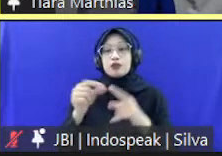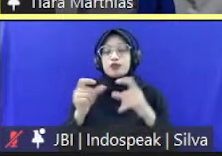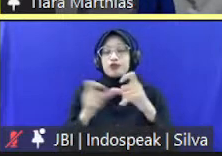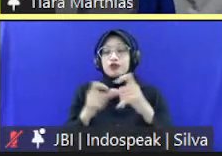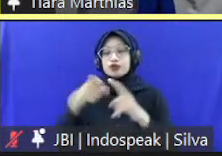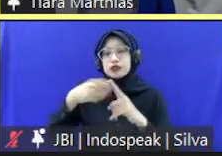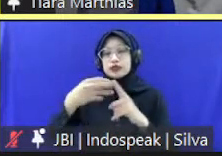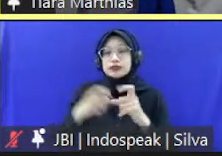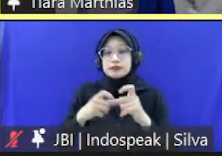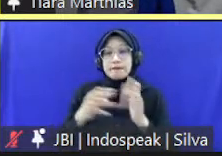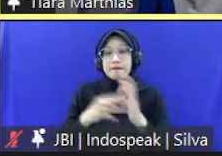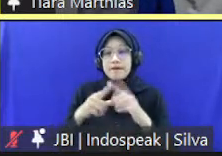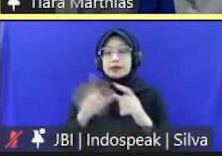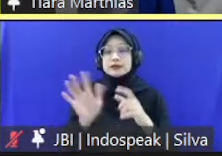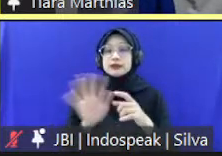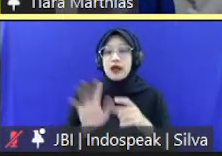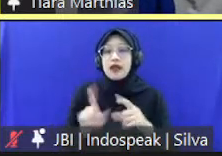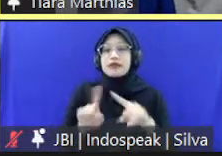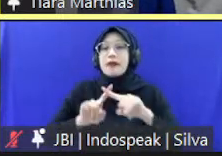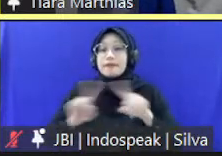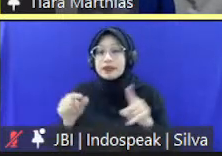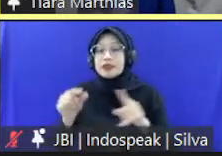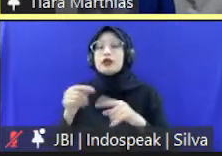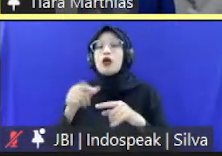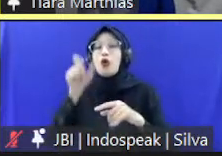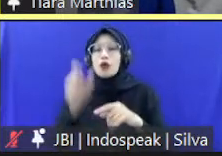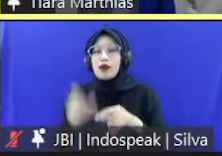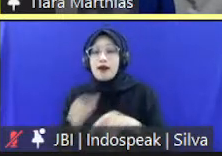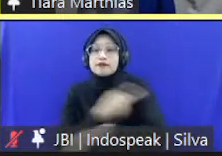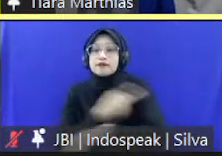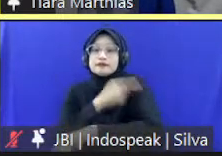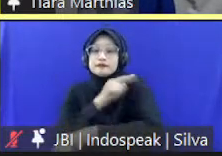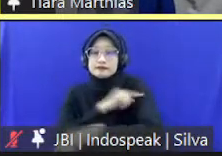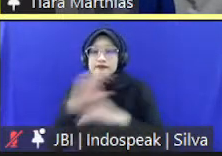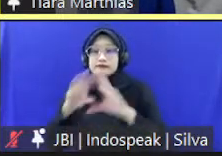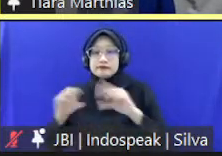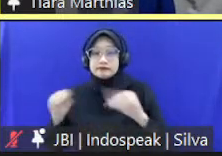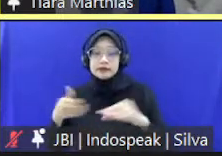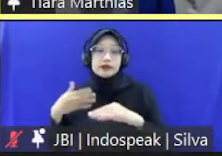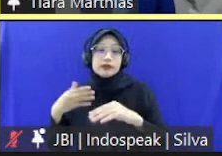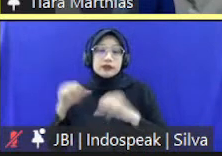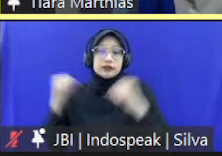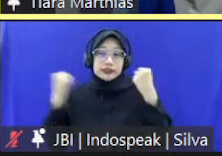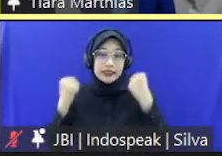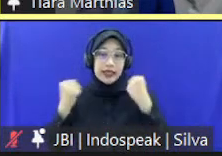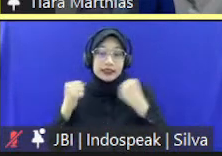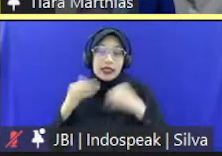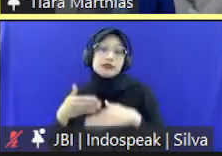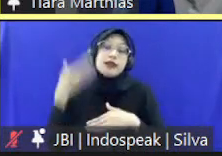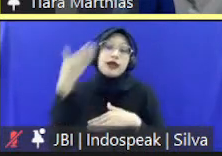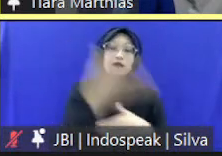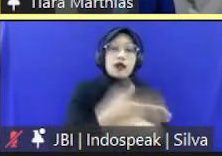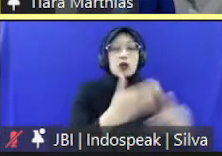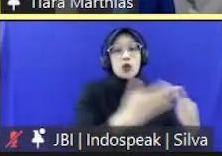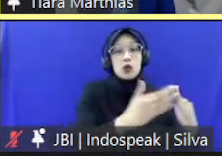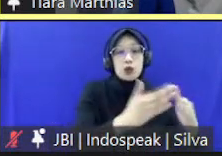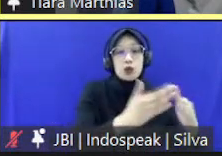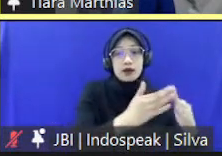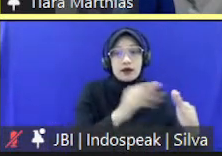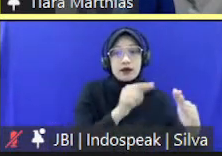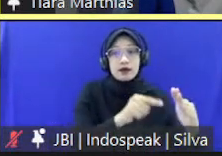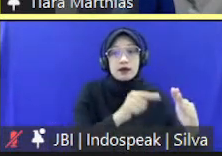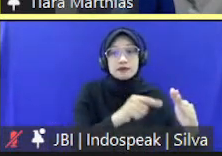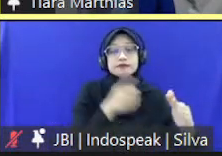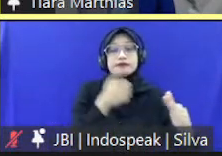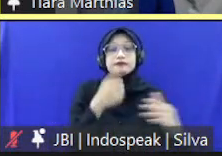and that is why people with money essentially can access telehealth,